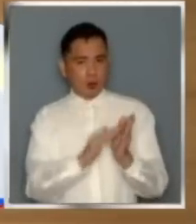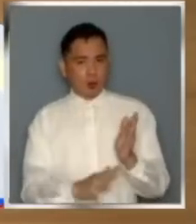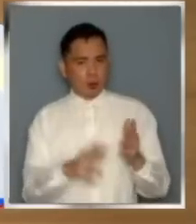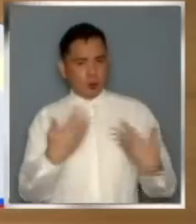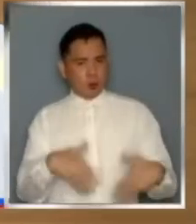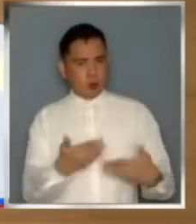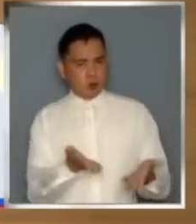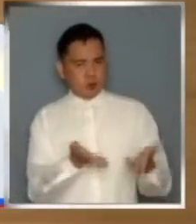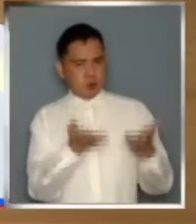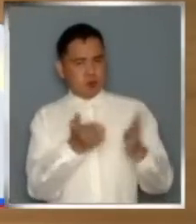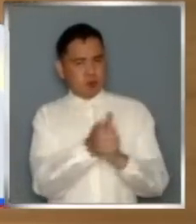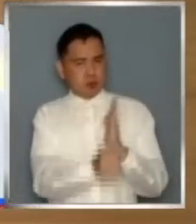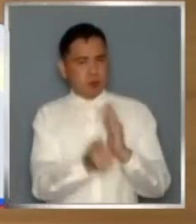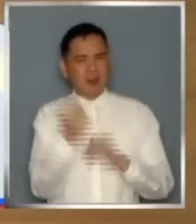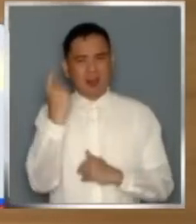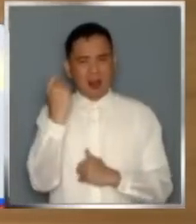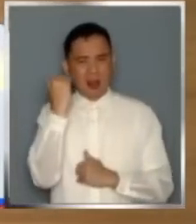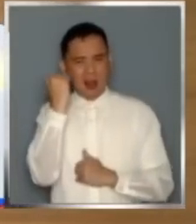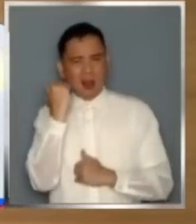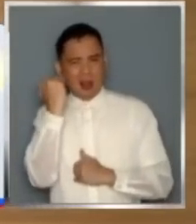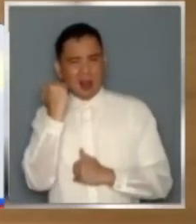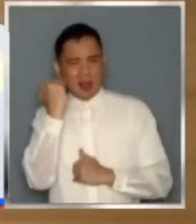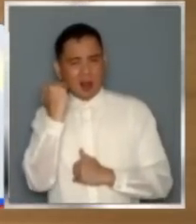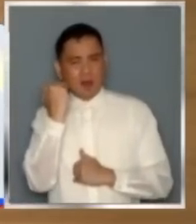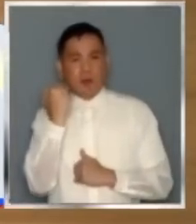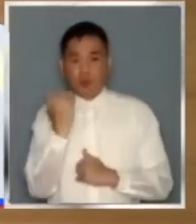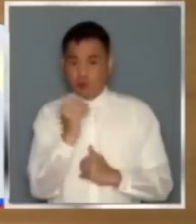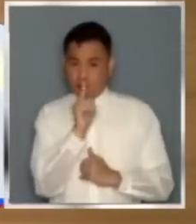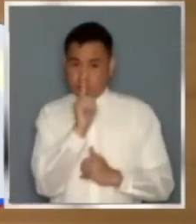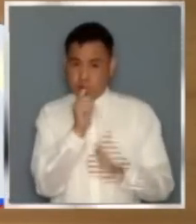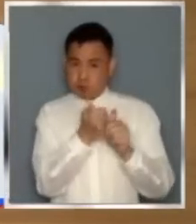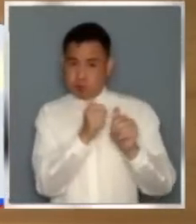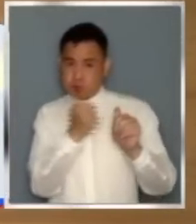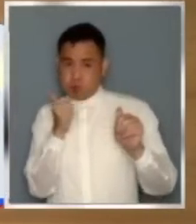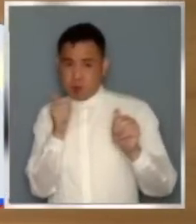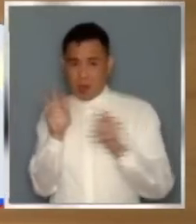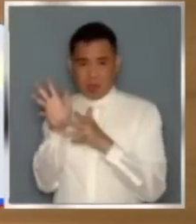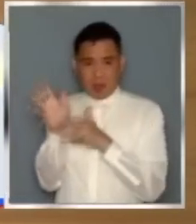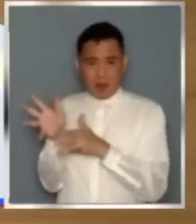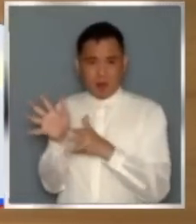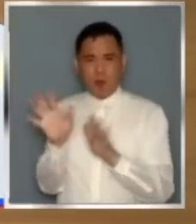capacity to attend school will not be left behind in this education agenda.